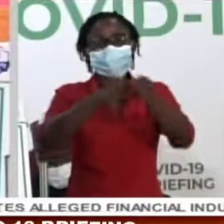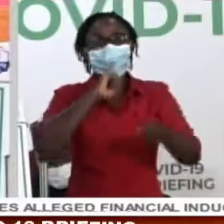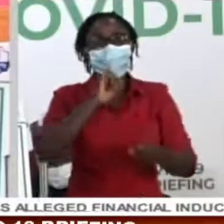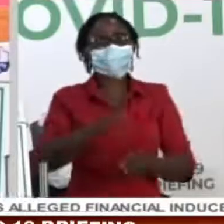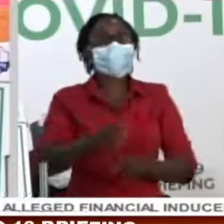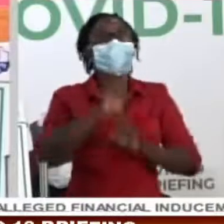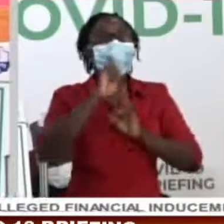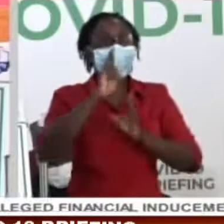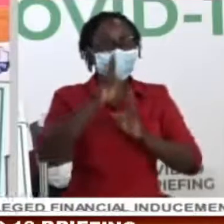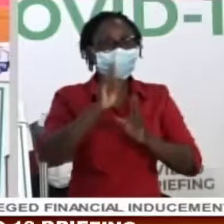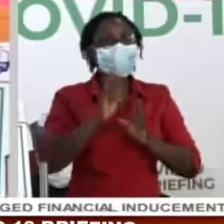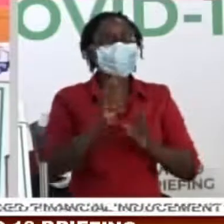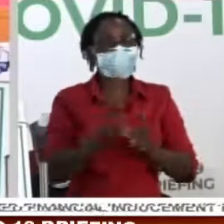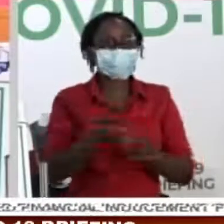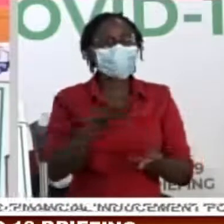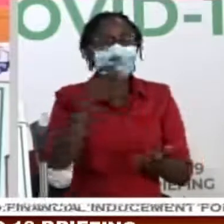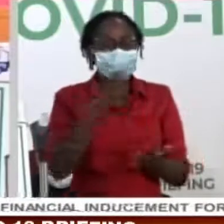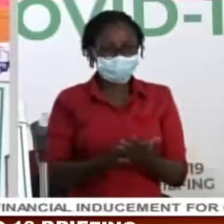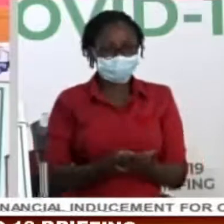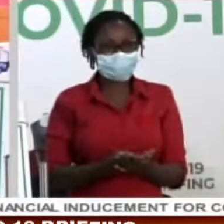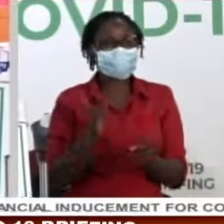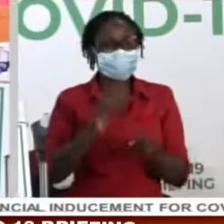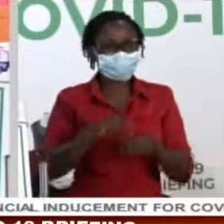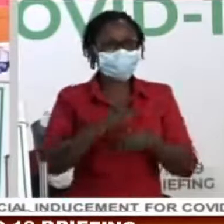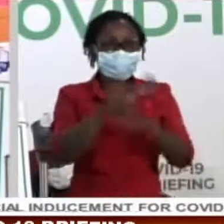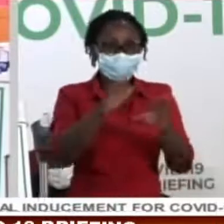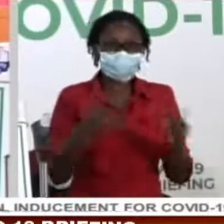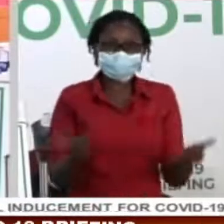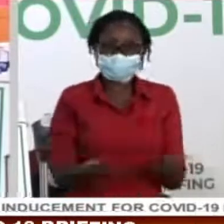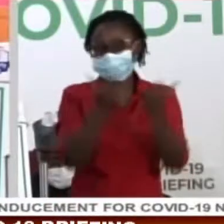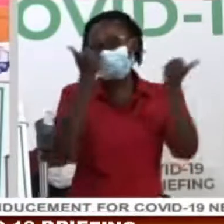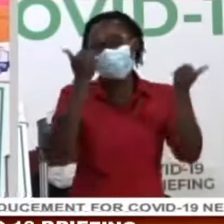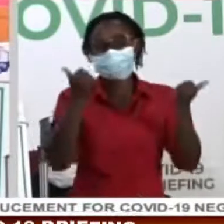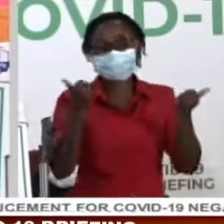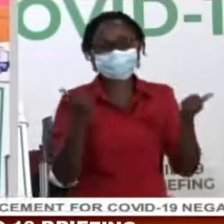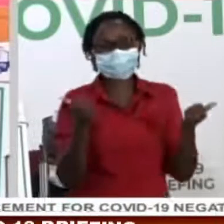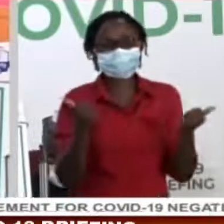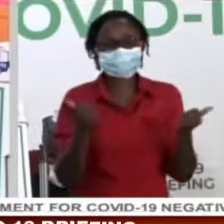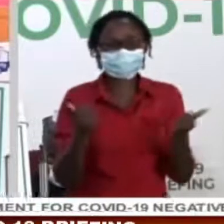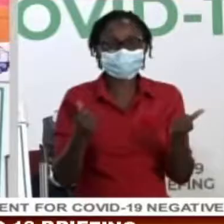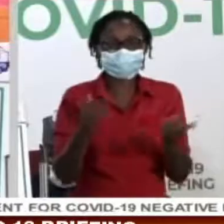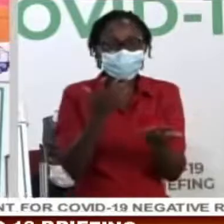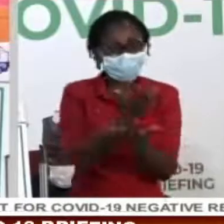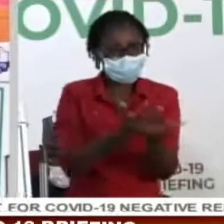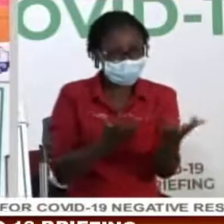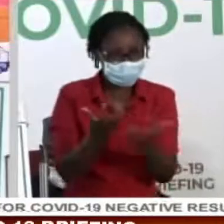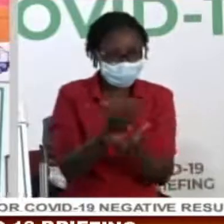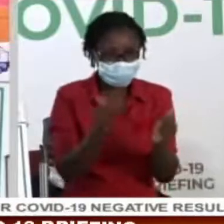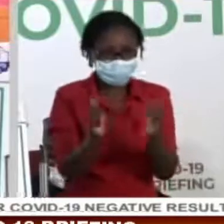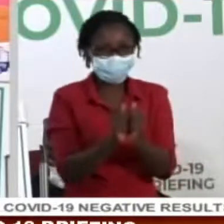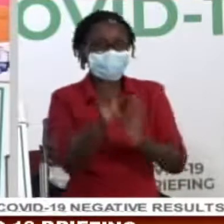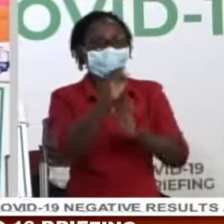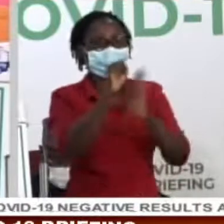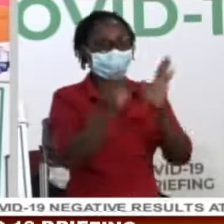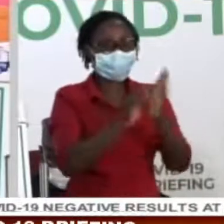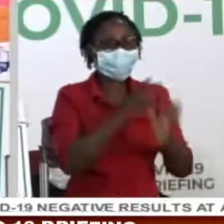enough so far to the COVID-19 challenge. Collaboration with states and local